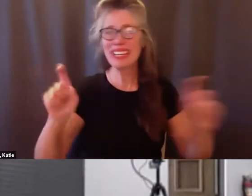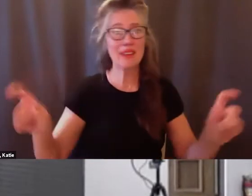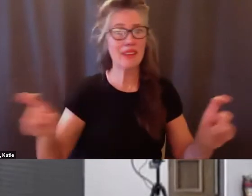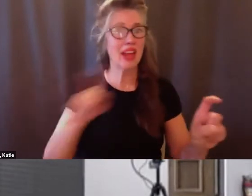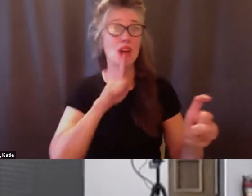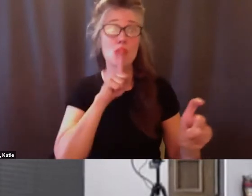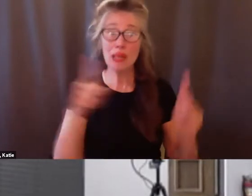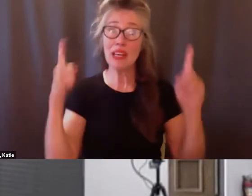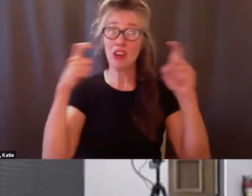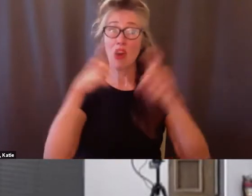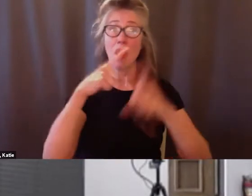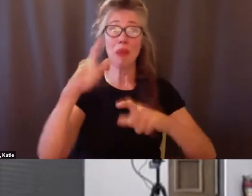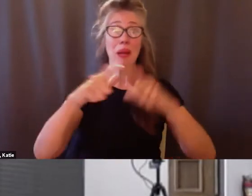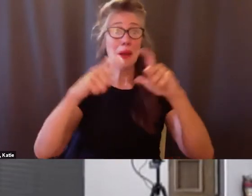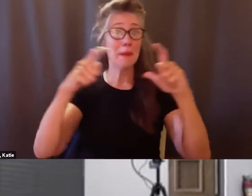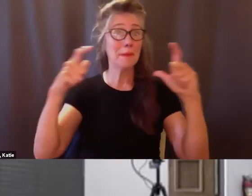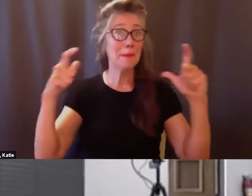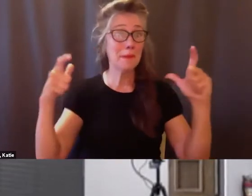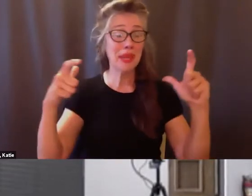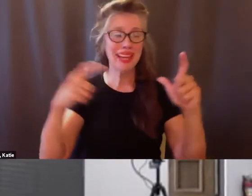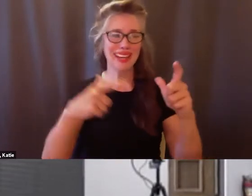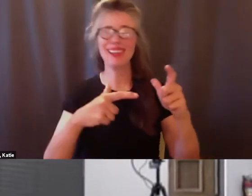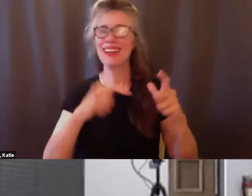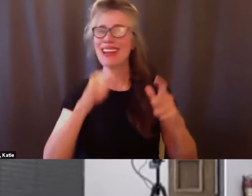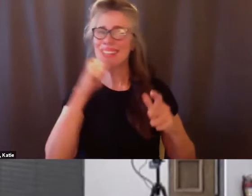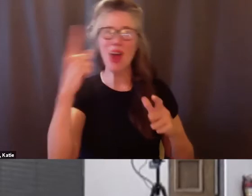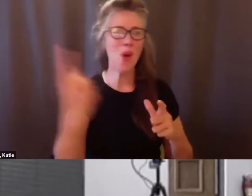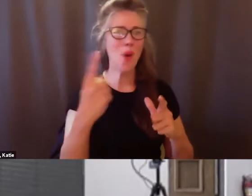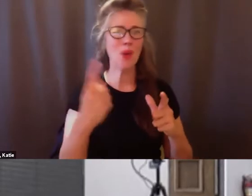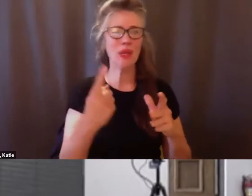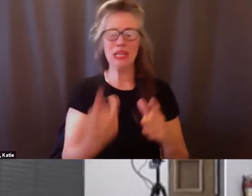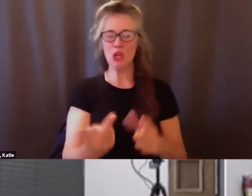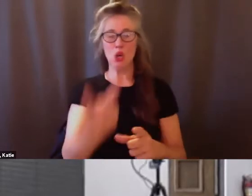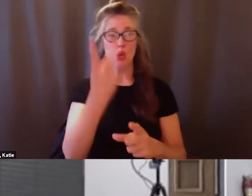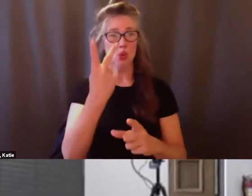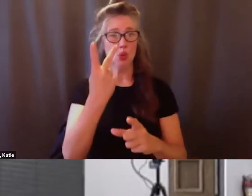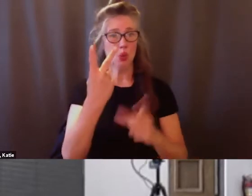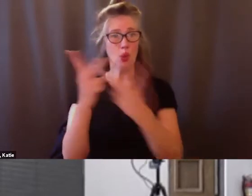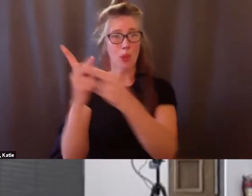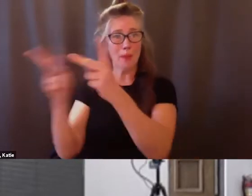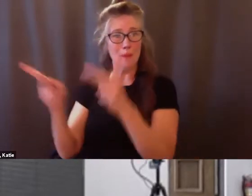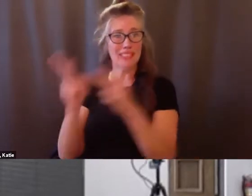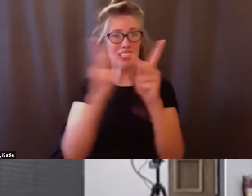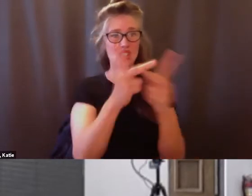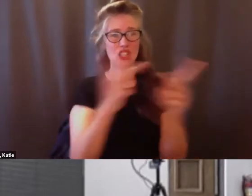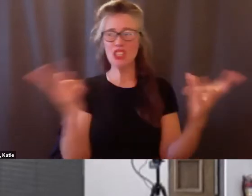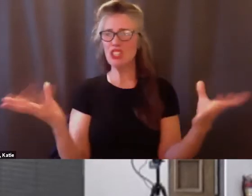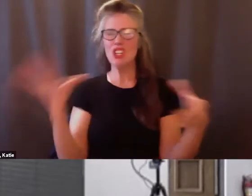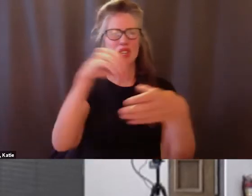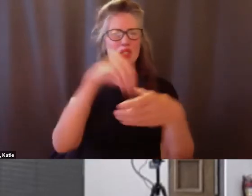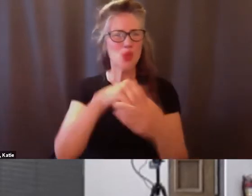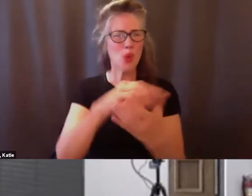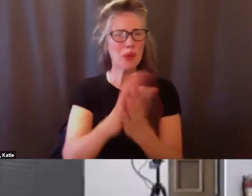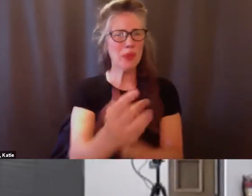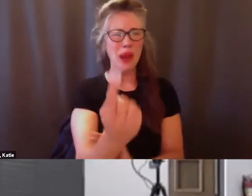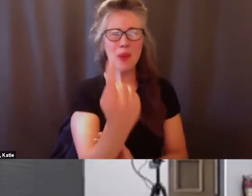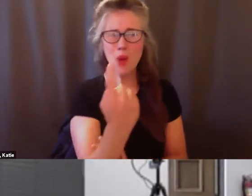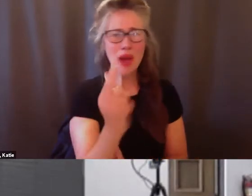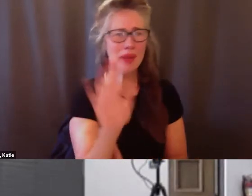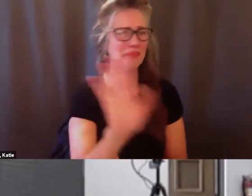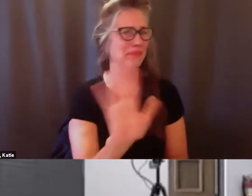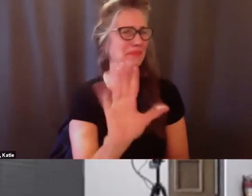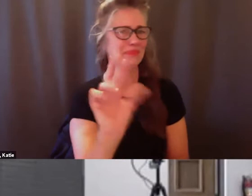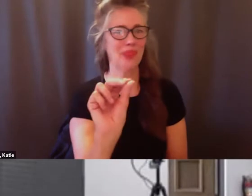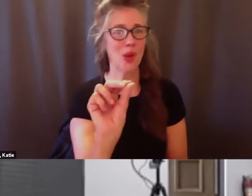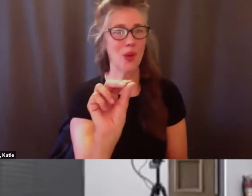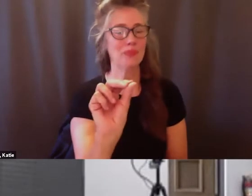bigger than just taking two positions and making them one. That is not what this is. And so I wanted to provide you